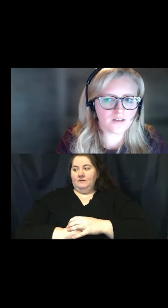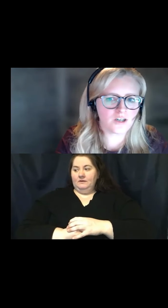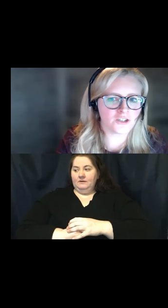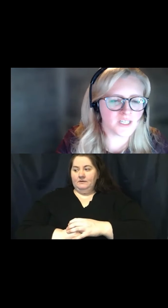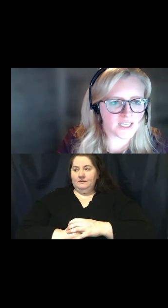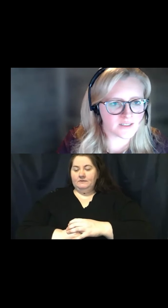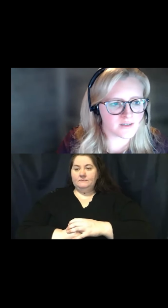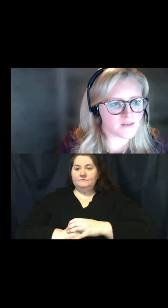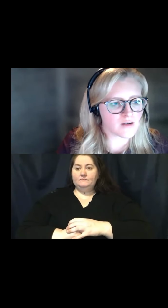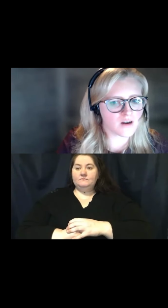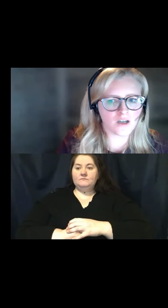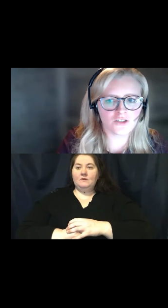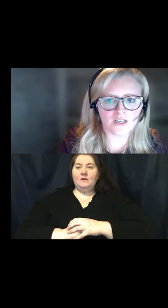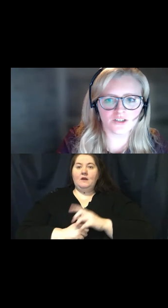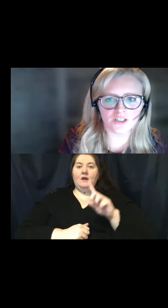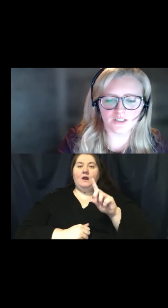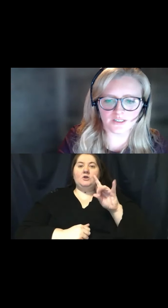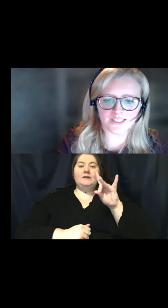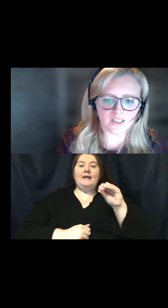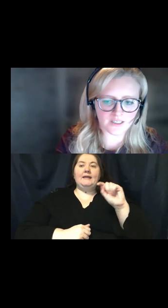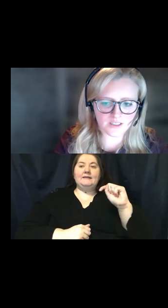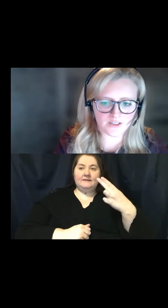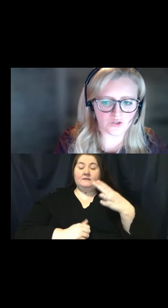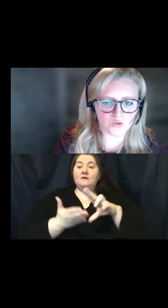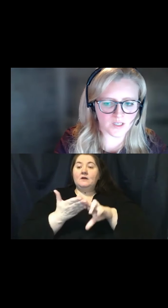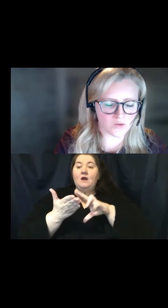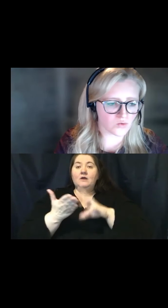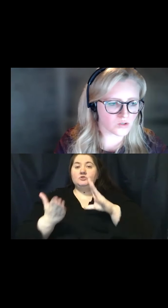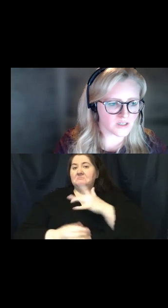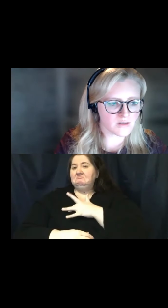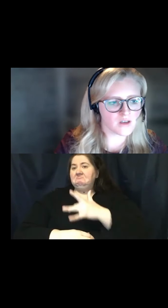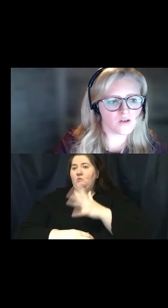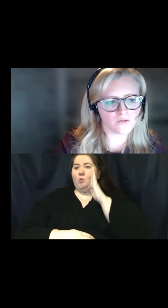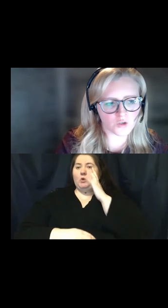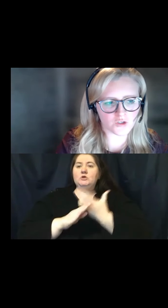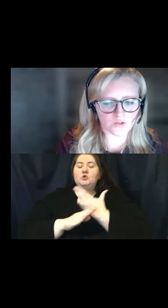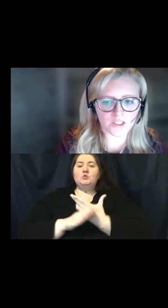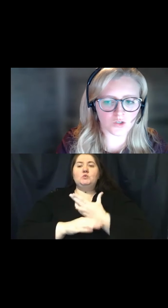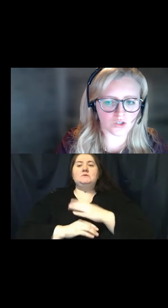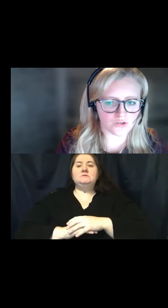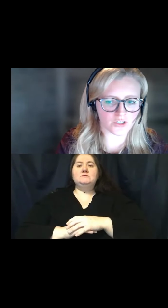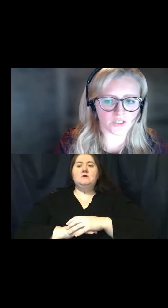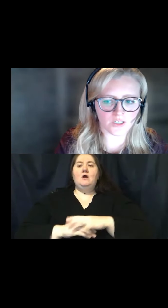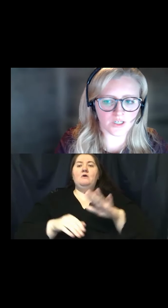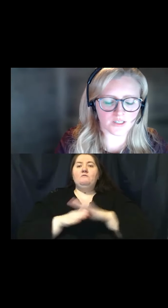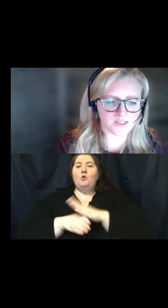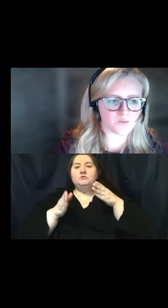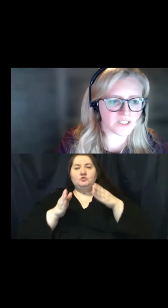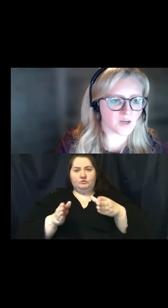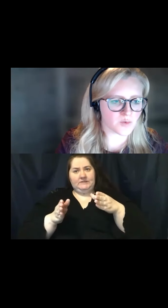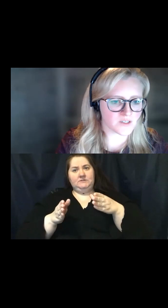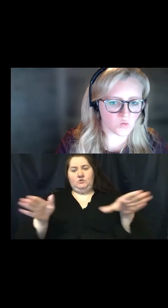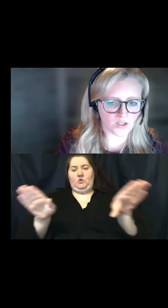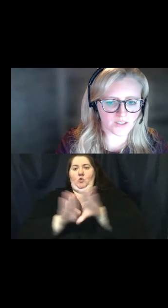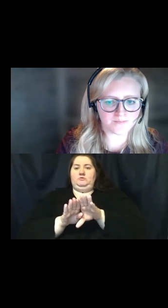So on 180th, our contractor is likely to use a rolling full street closure to